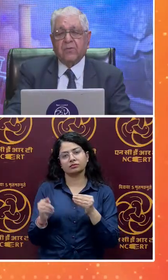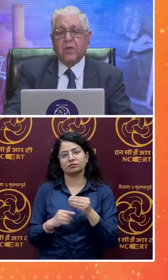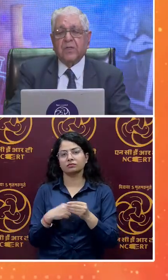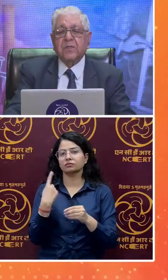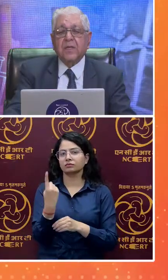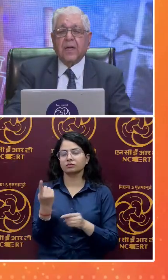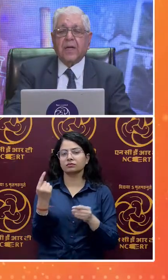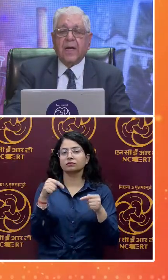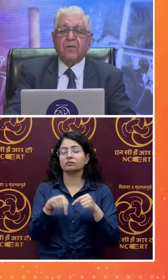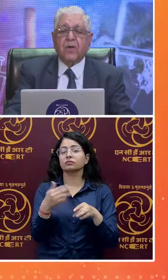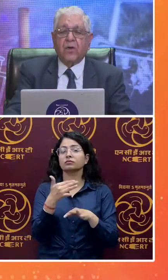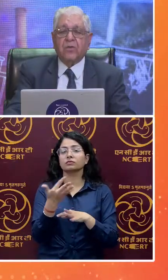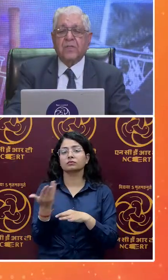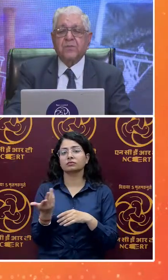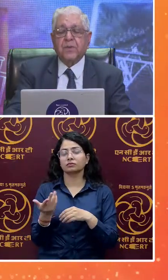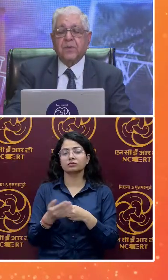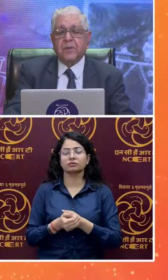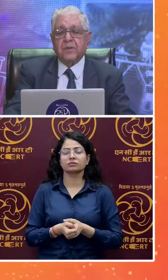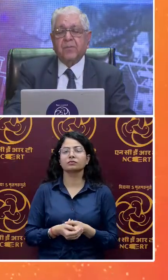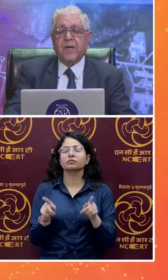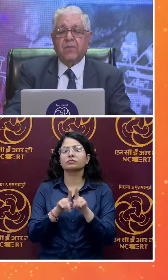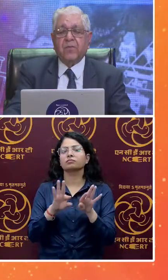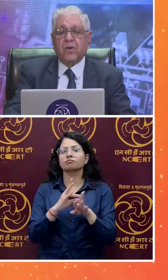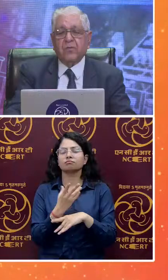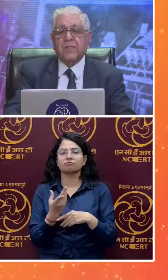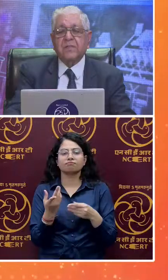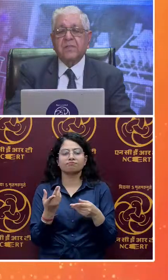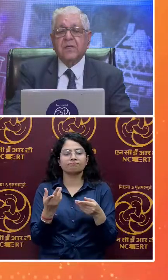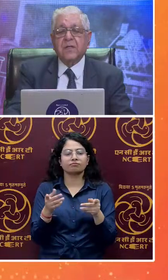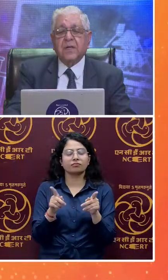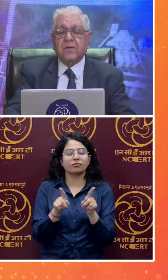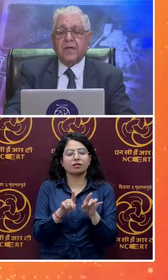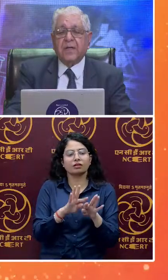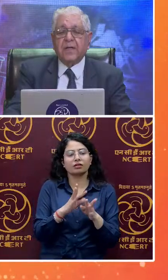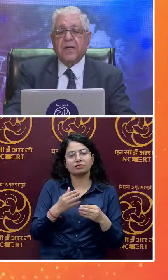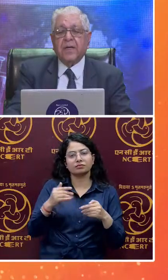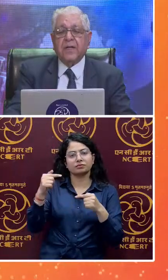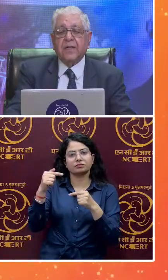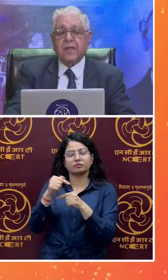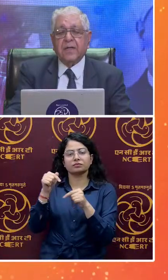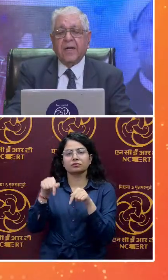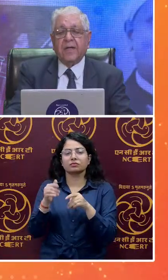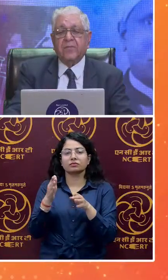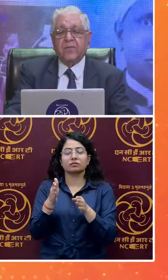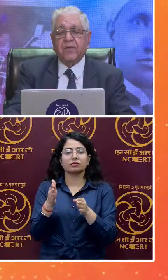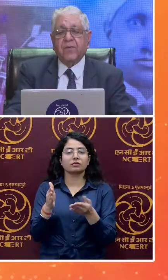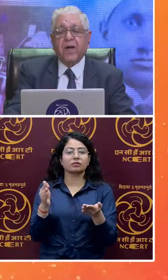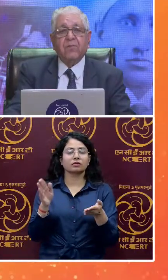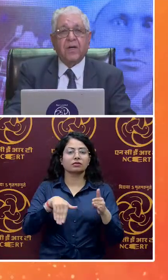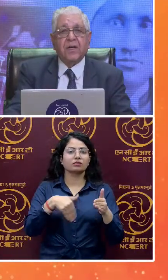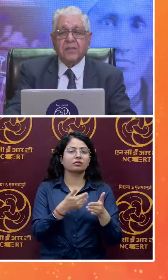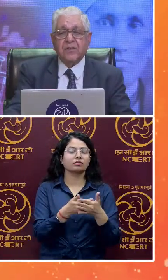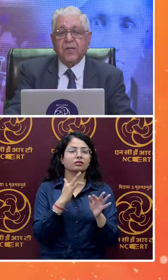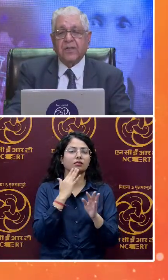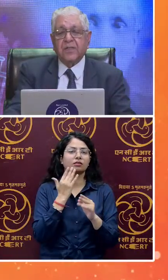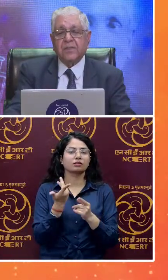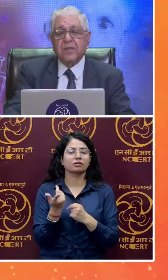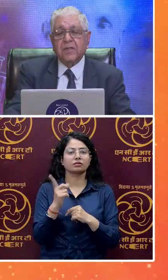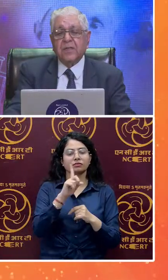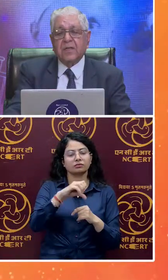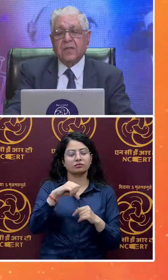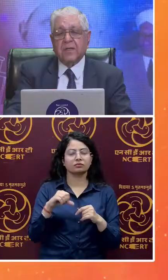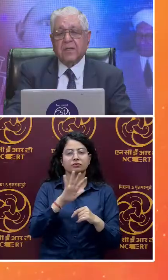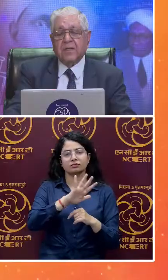and that was a kind of a conference summary of a conference that he attended in 1955, and it is during